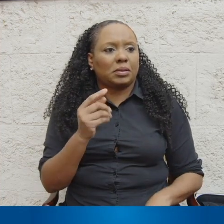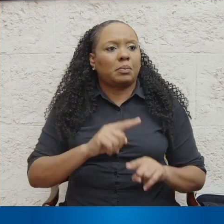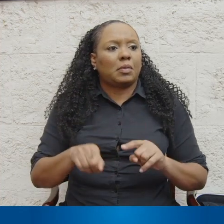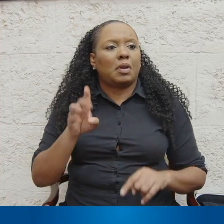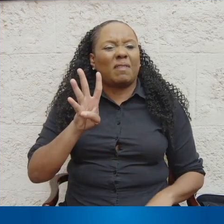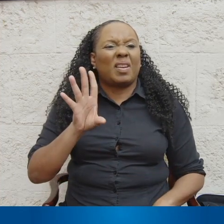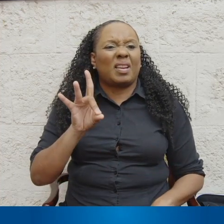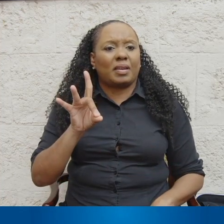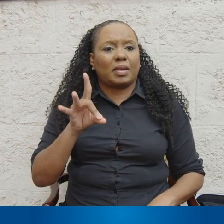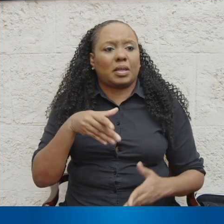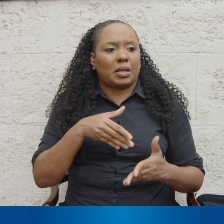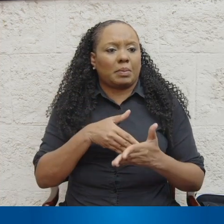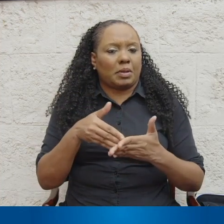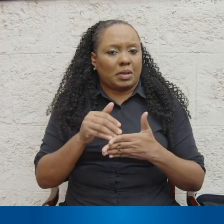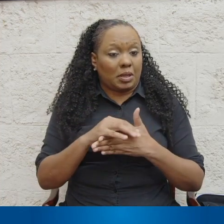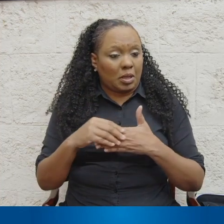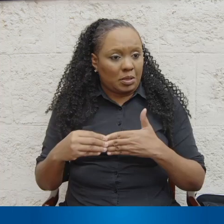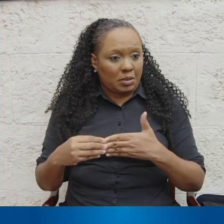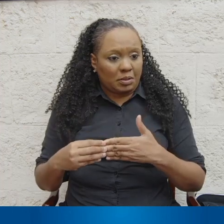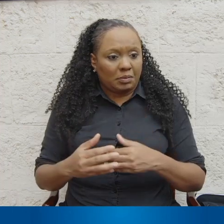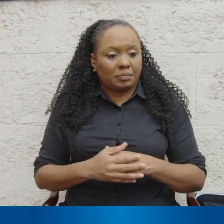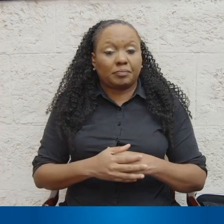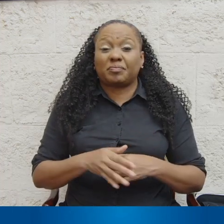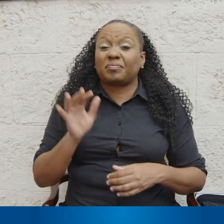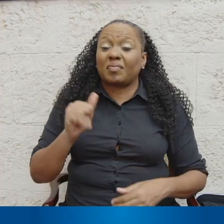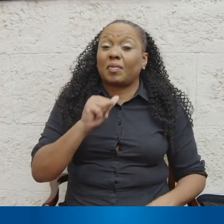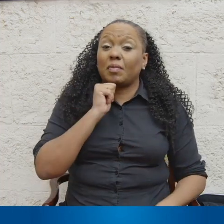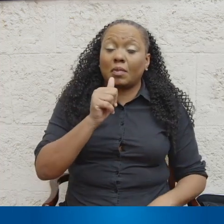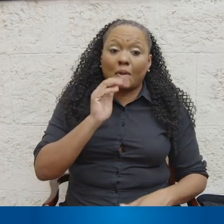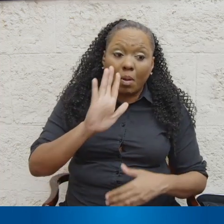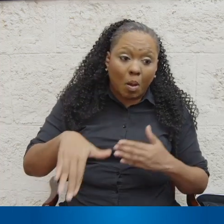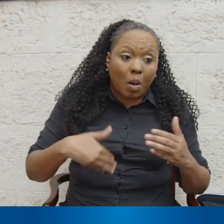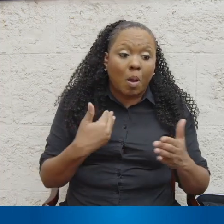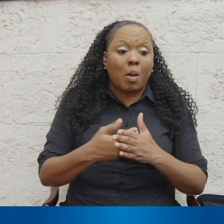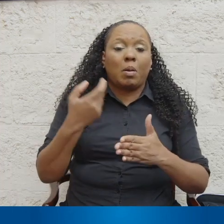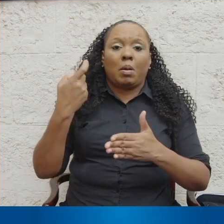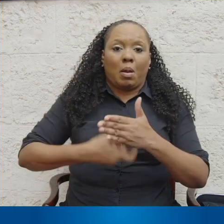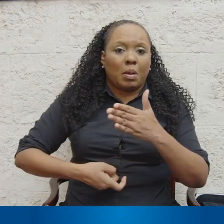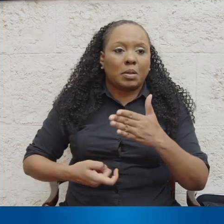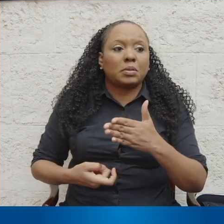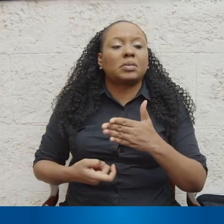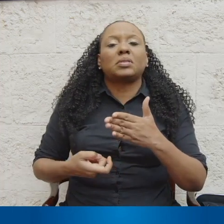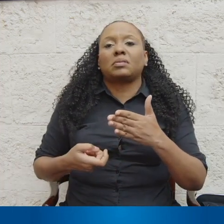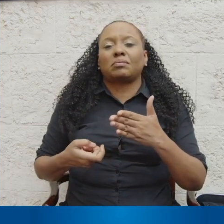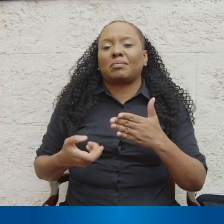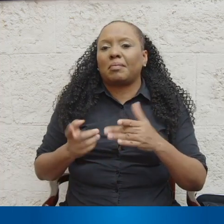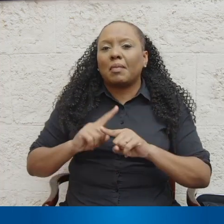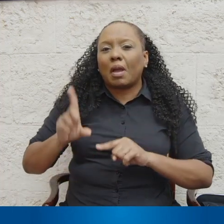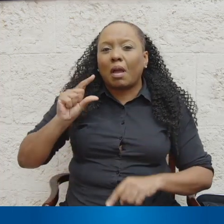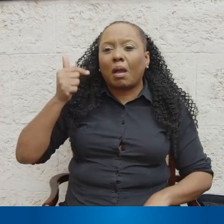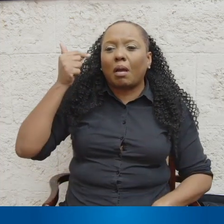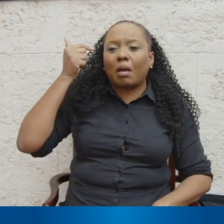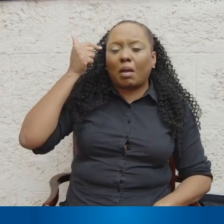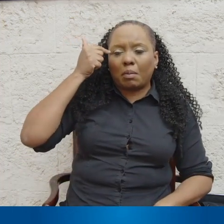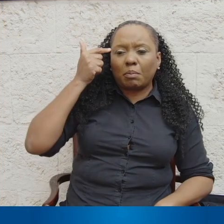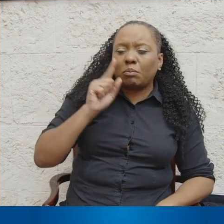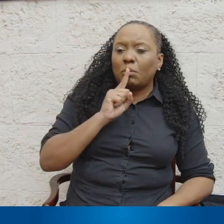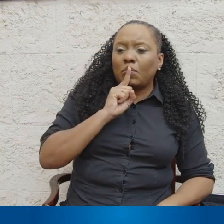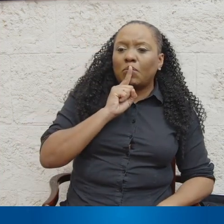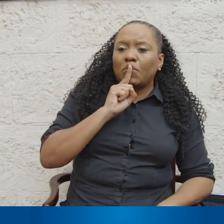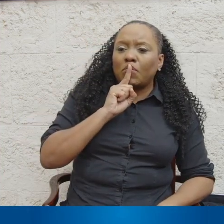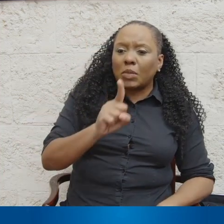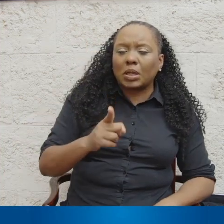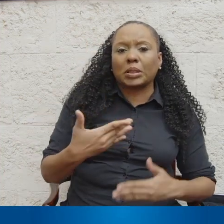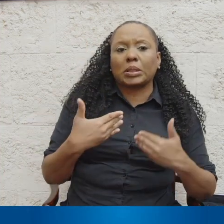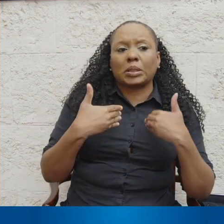That unfortunately does not cover all of the cost of what the last event was, and government has carried a significant